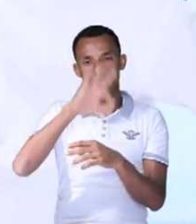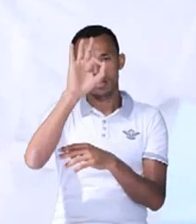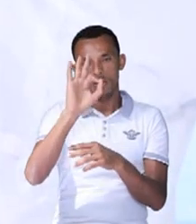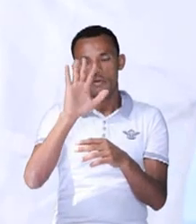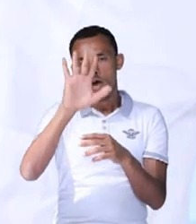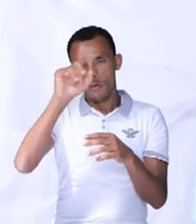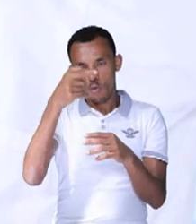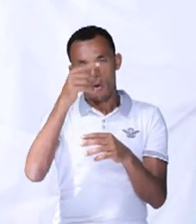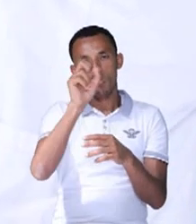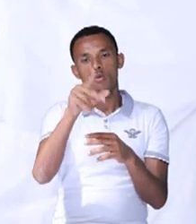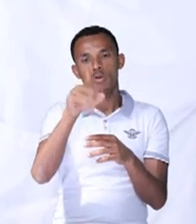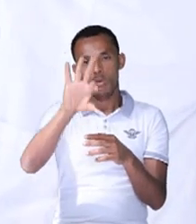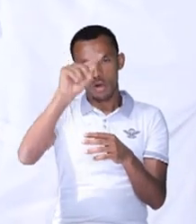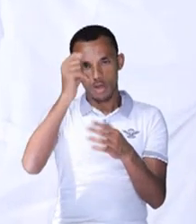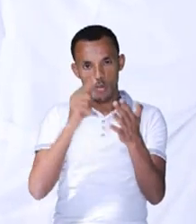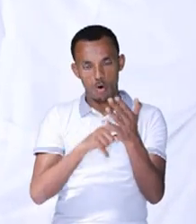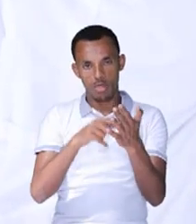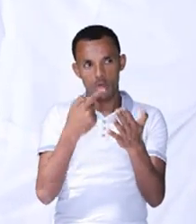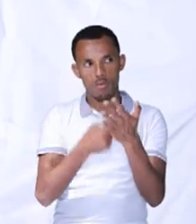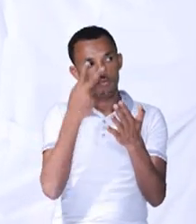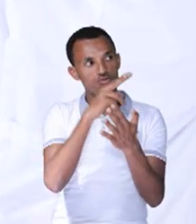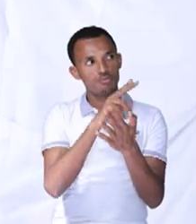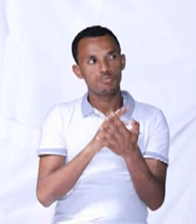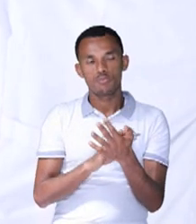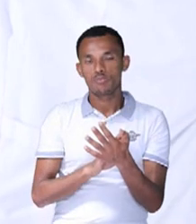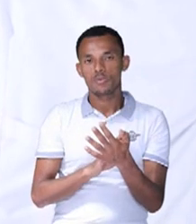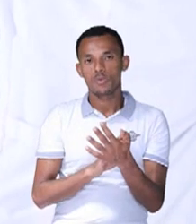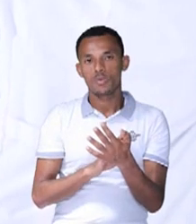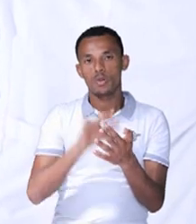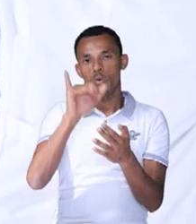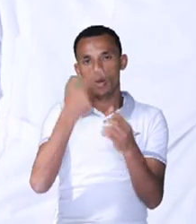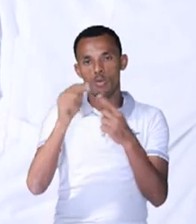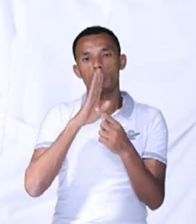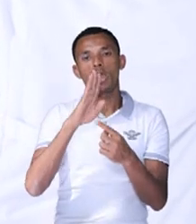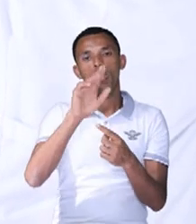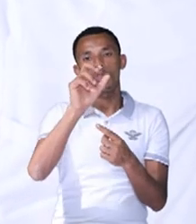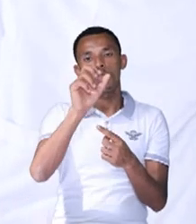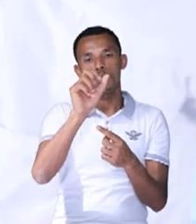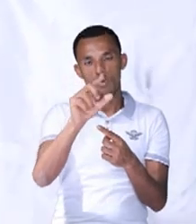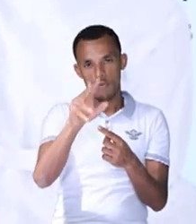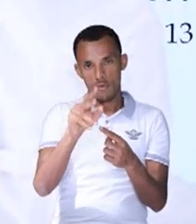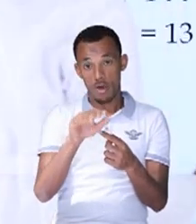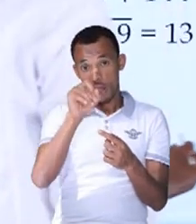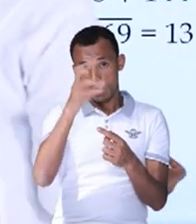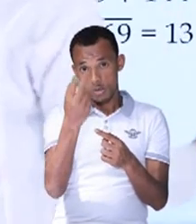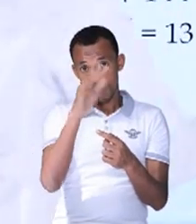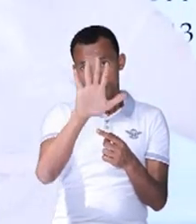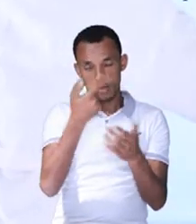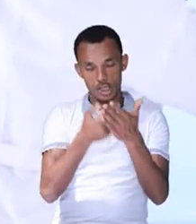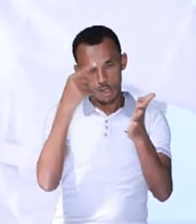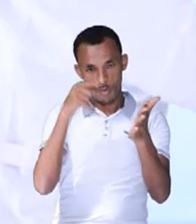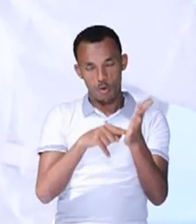5, 12, you will have a point somewhere here, values of x 5, y to be 12. So this was a